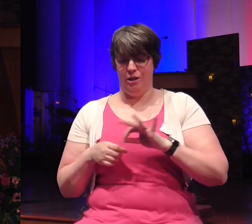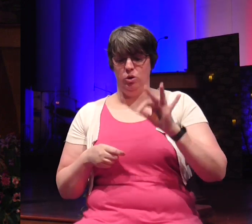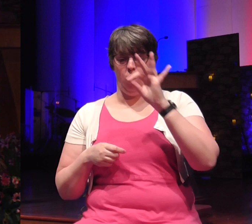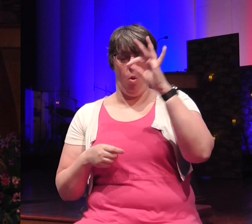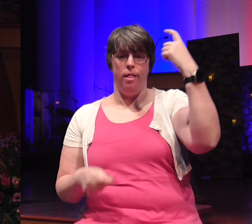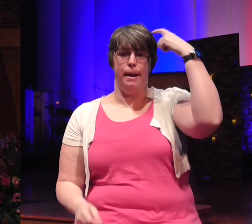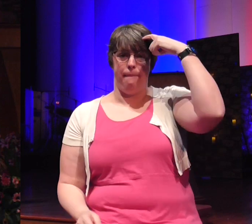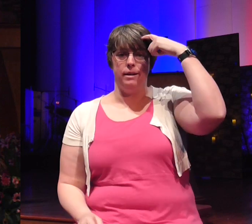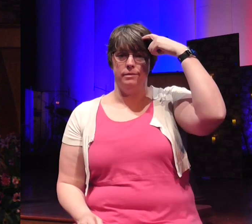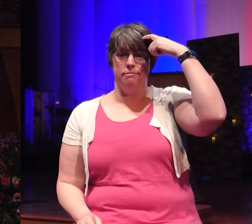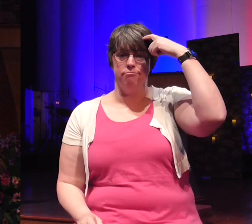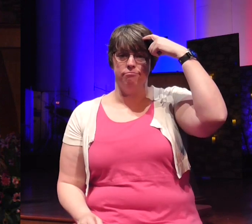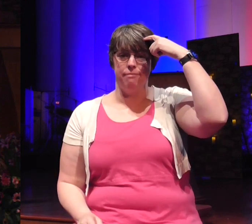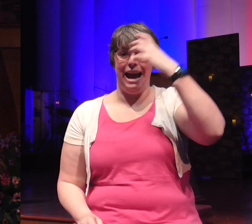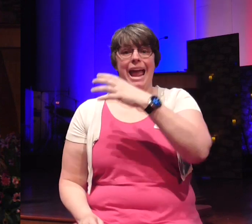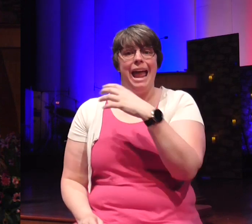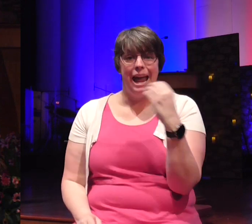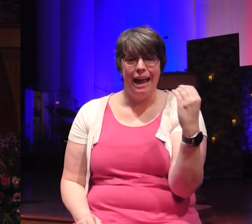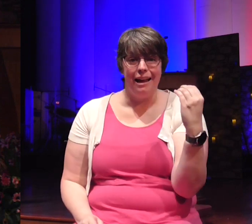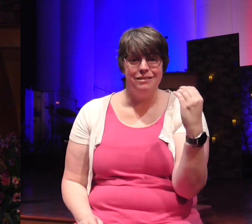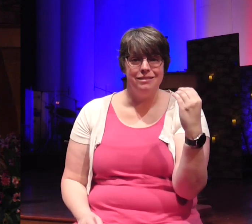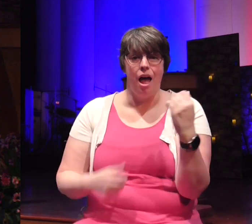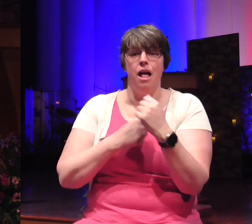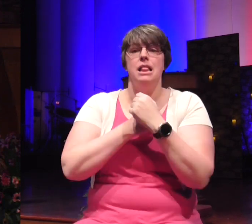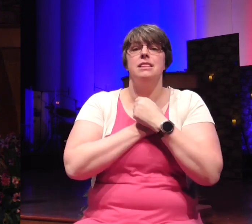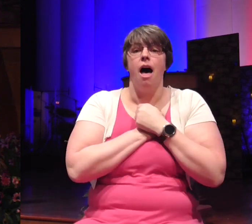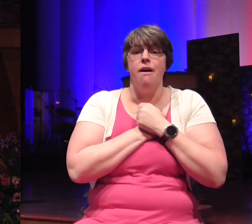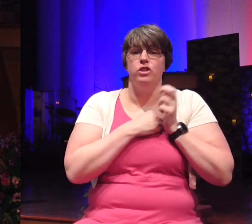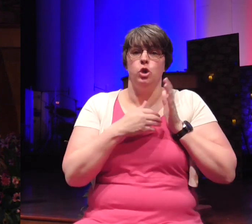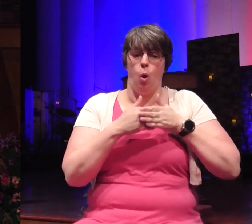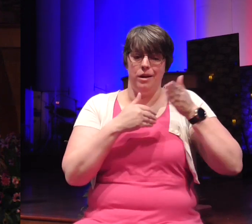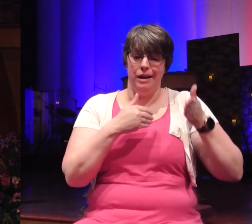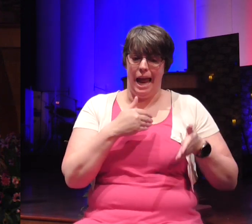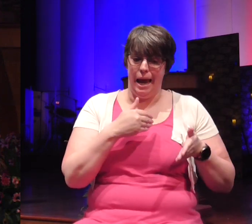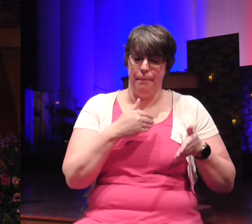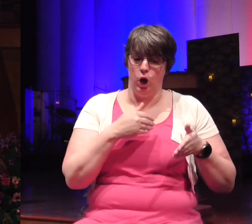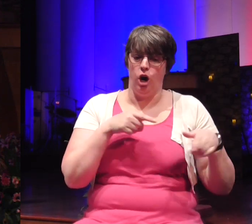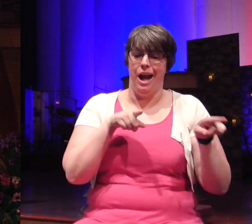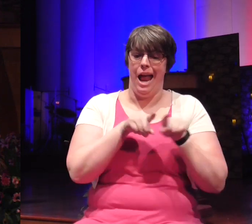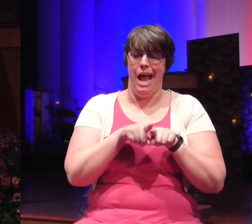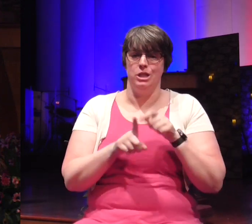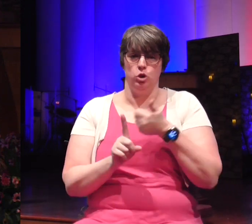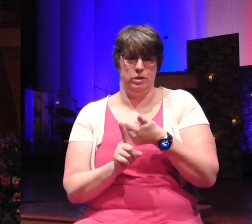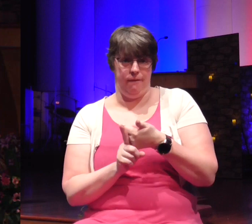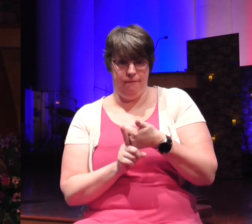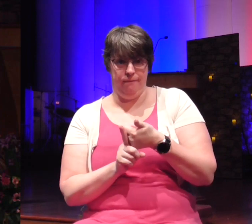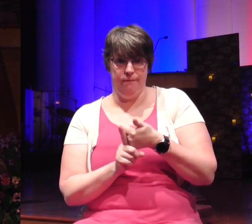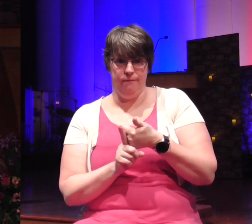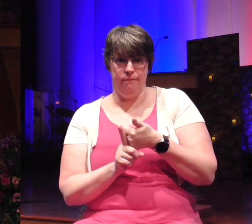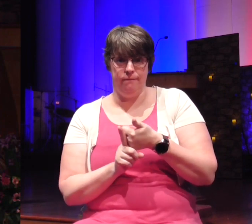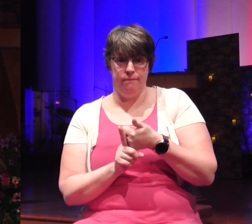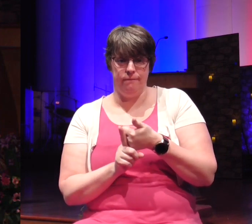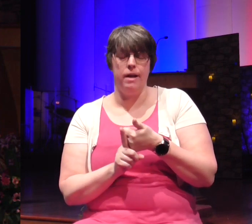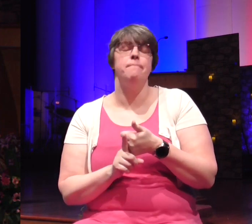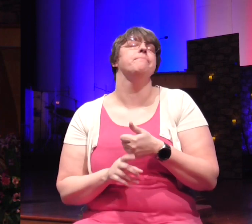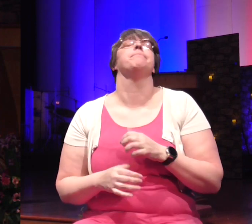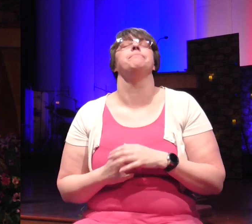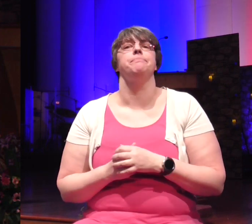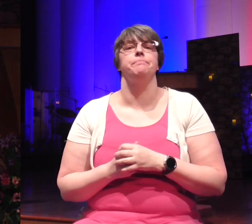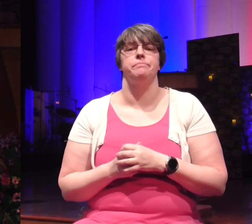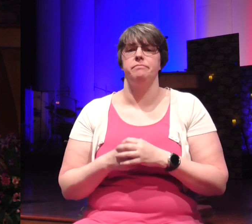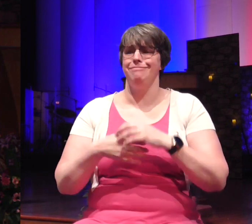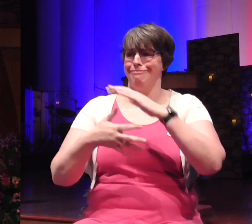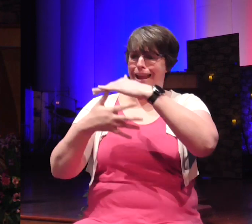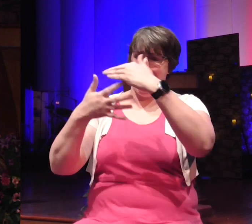mind, and love your neighbor as yourself. And then he would say, and it